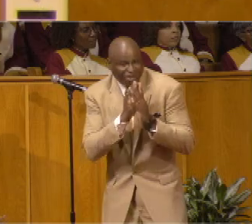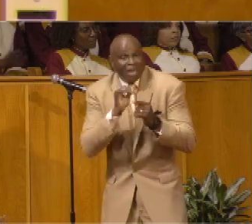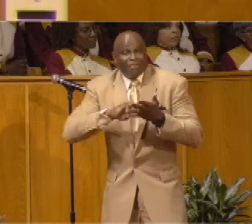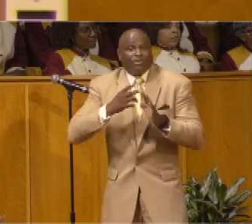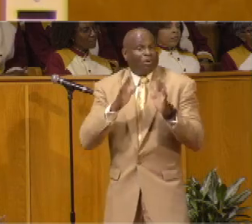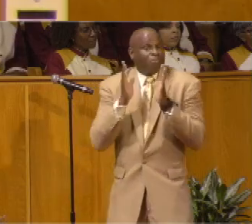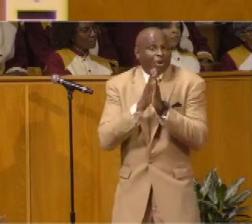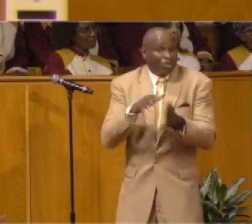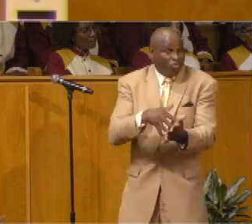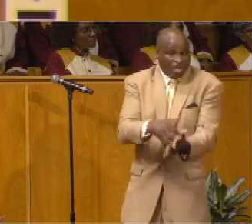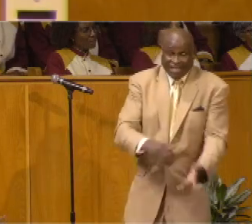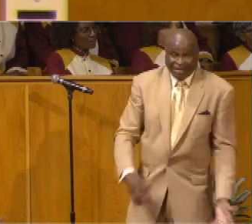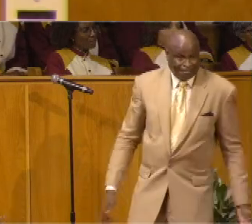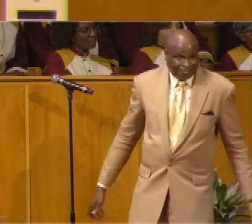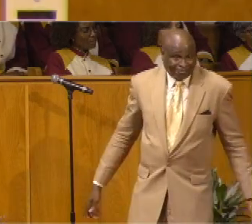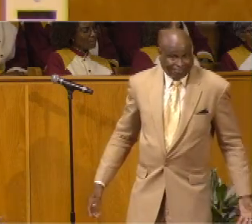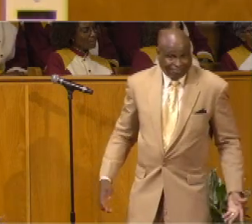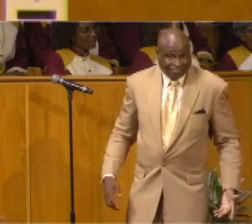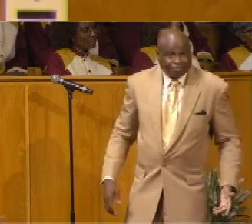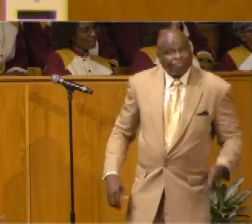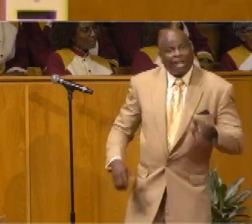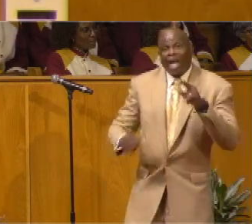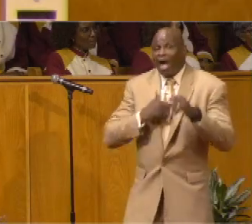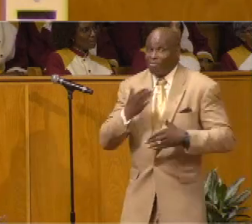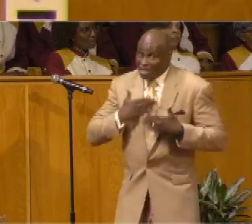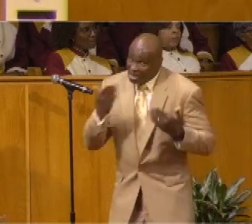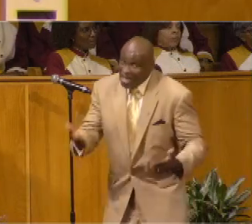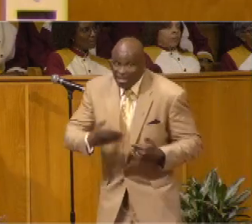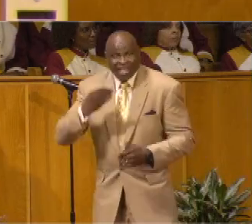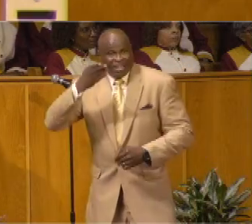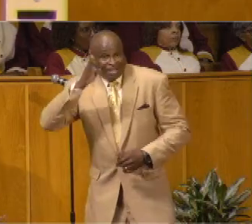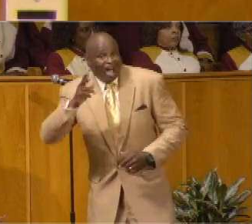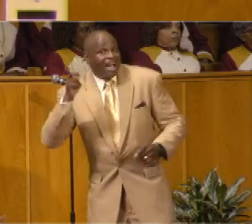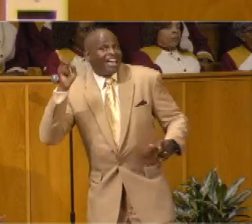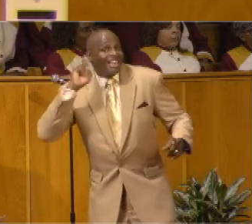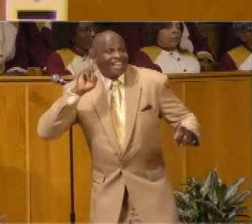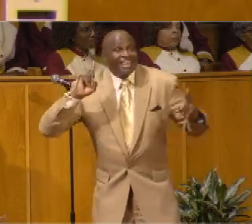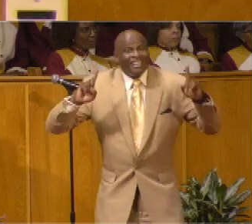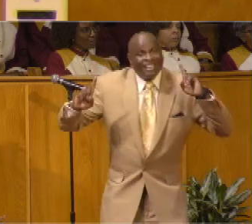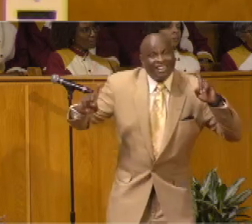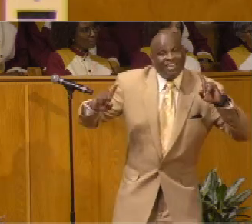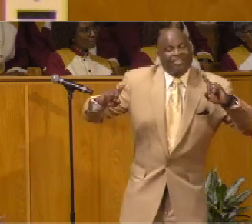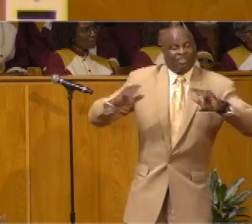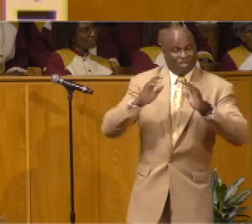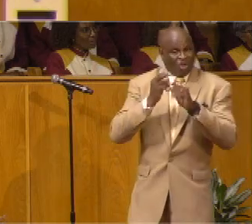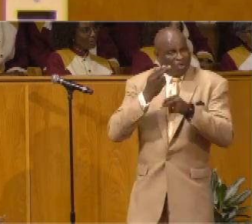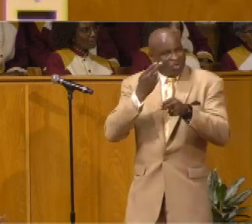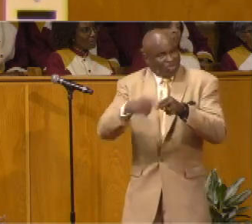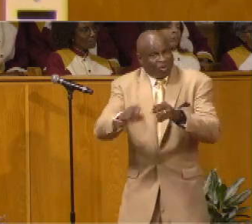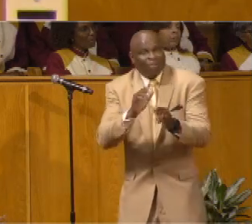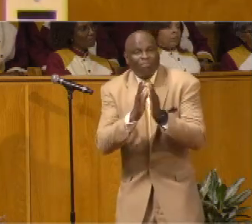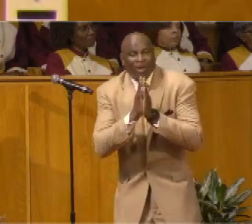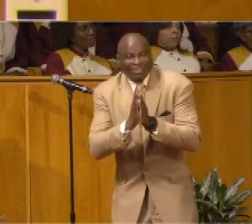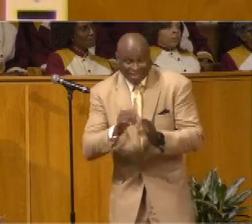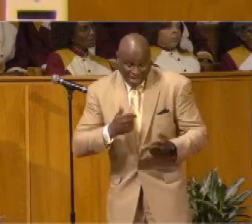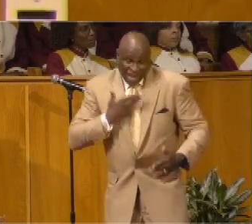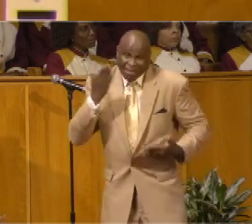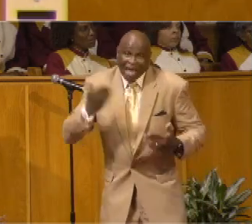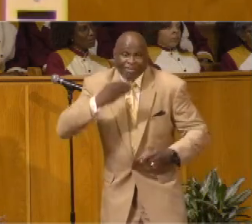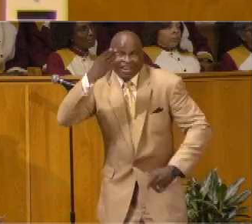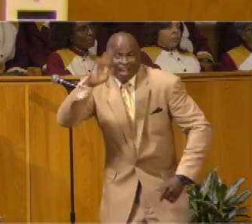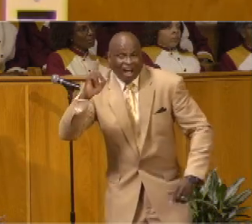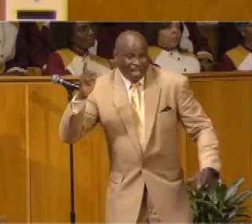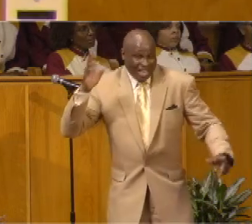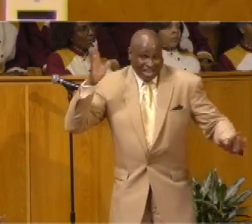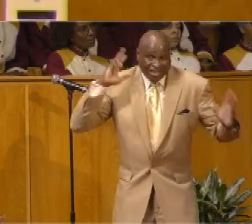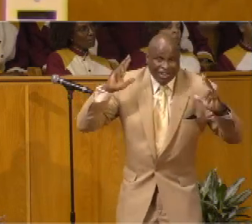your prayer is weak. I'm glad that God hears quick prayers. I'm glad that God